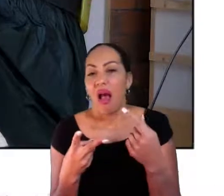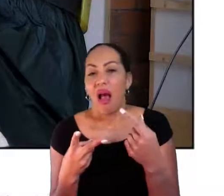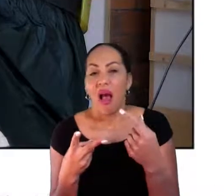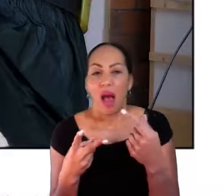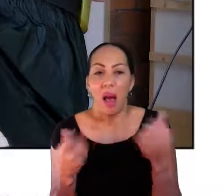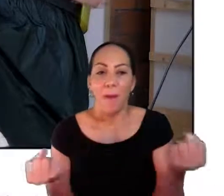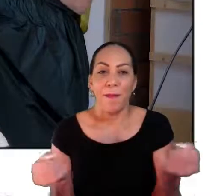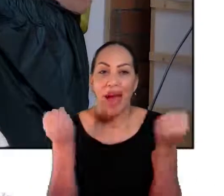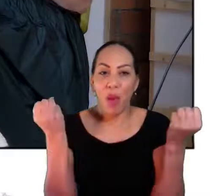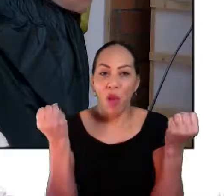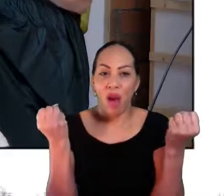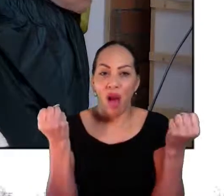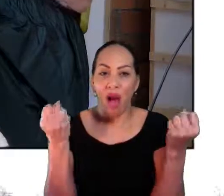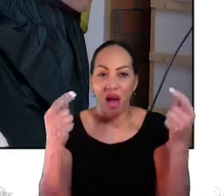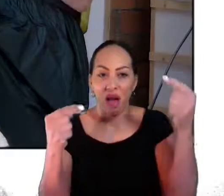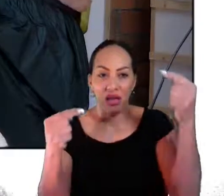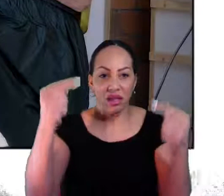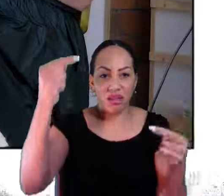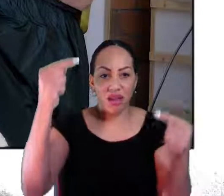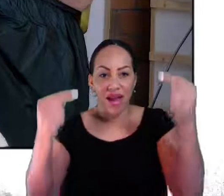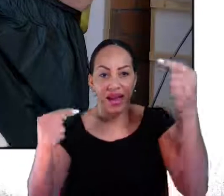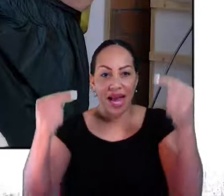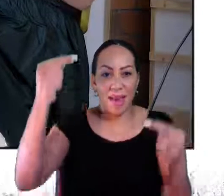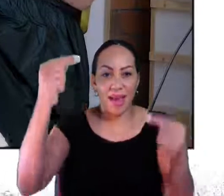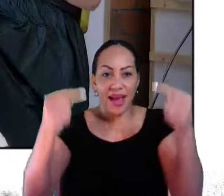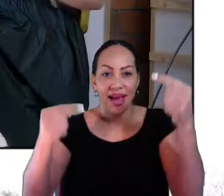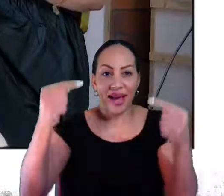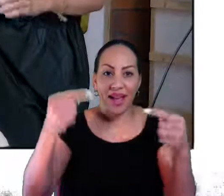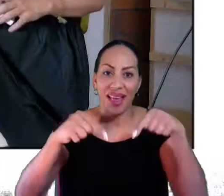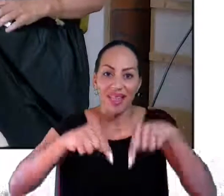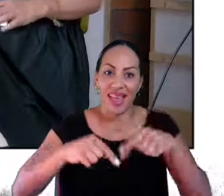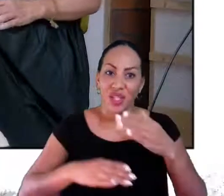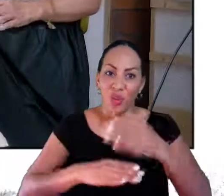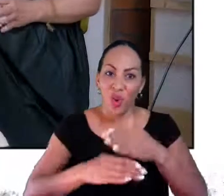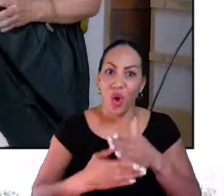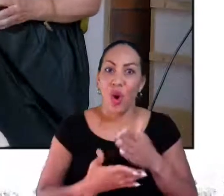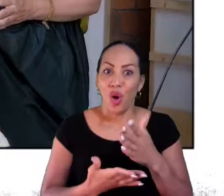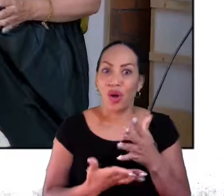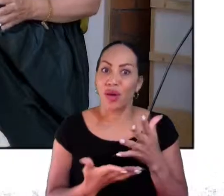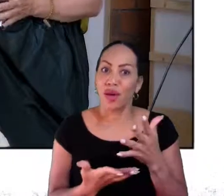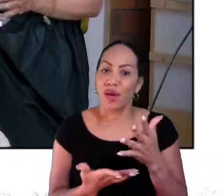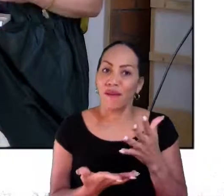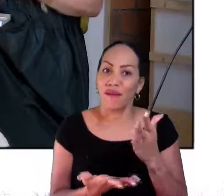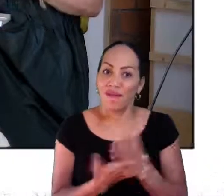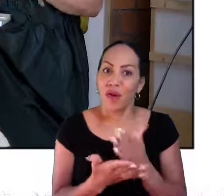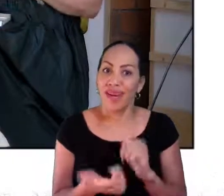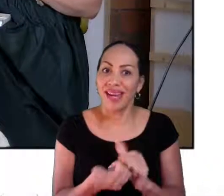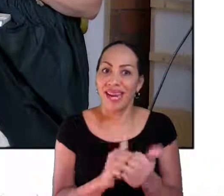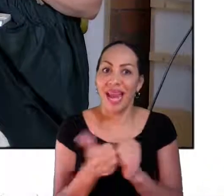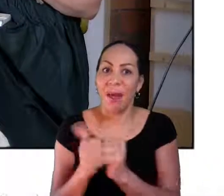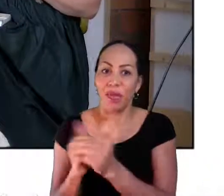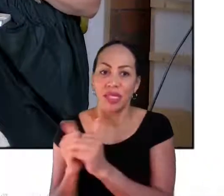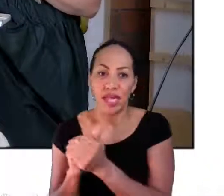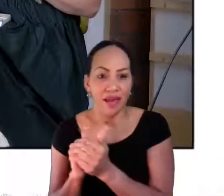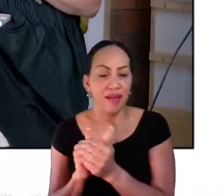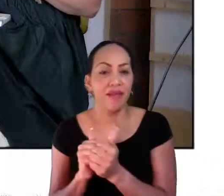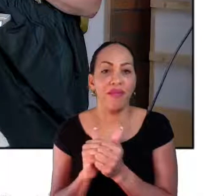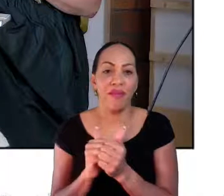this work is very collaborative and very sort of iterative in the way that we've tried lots of ways of doing